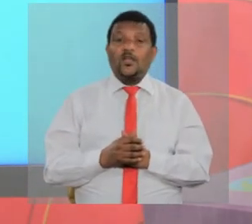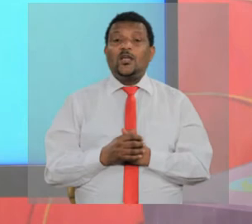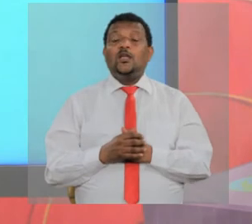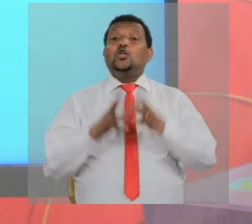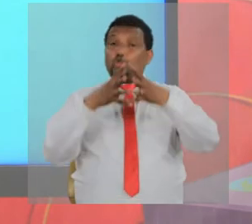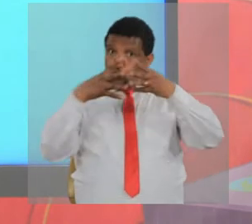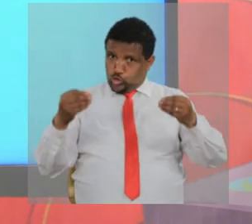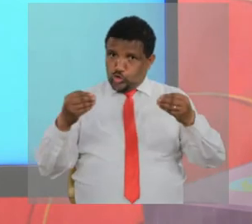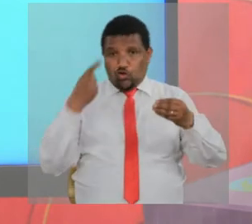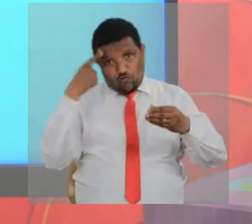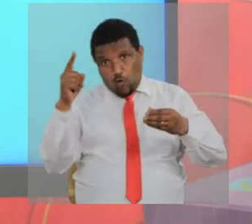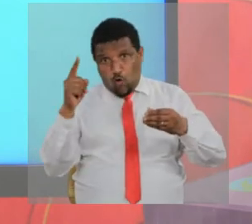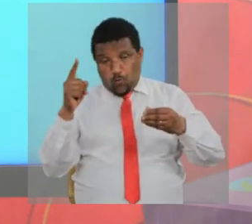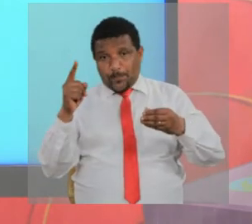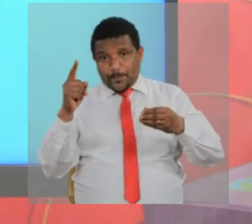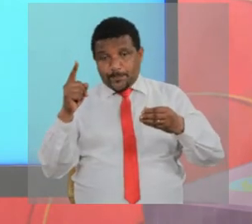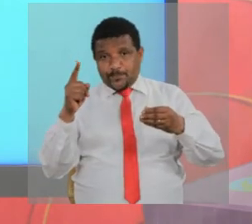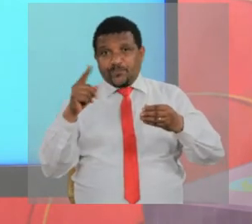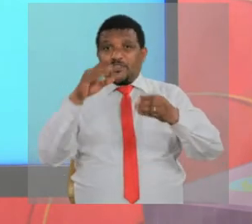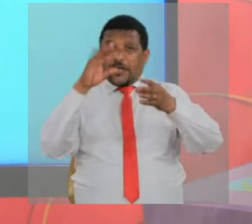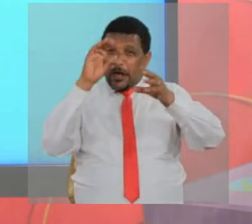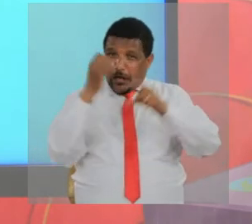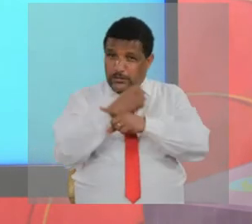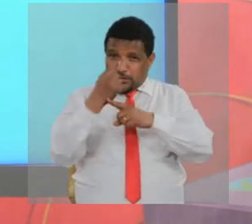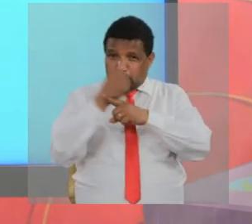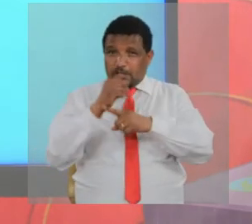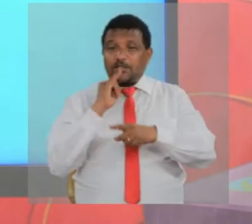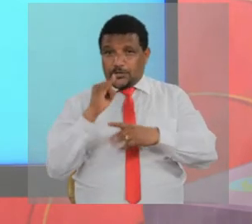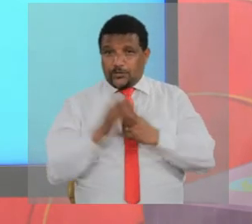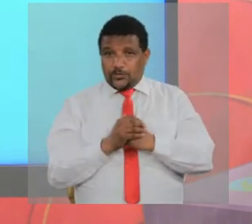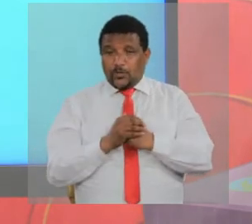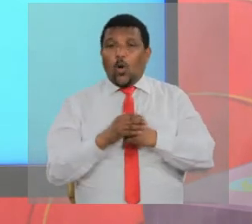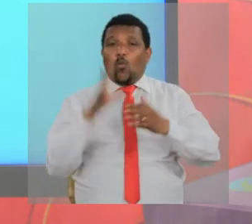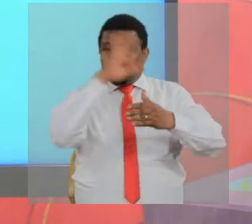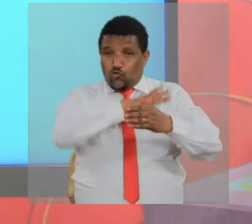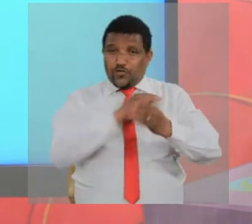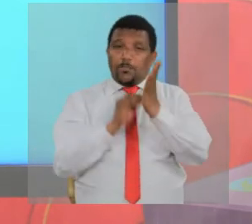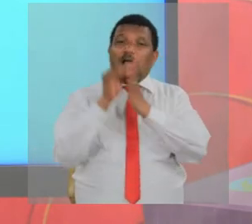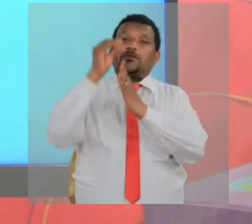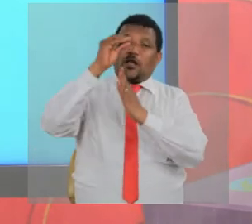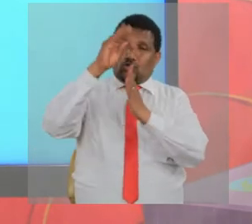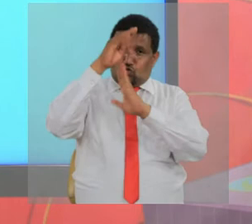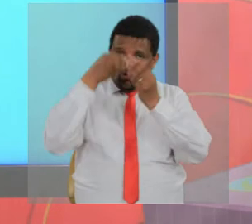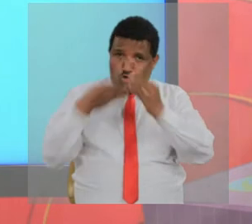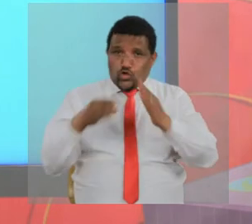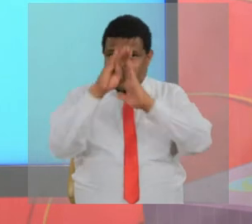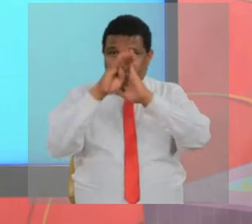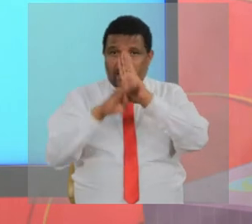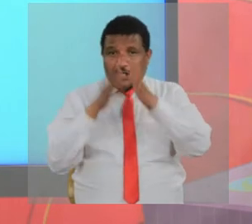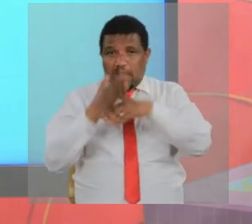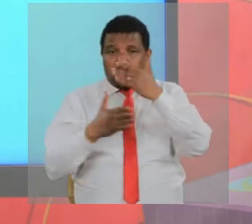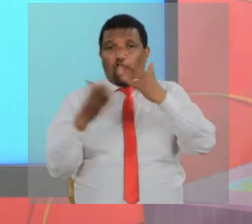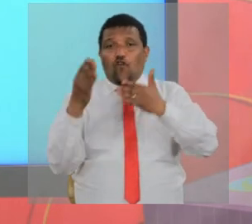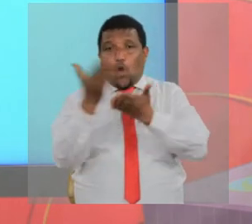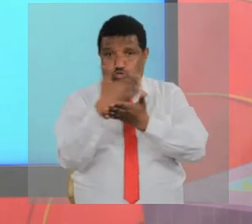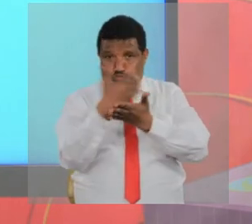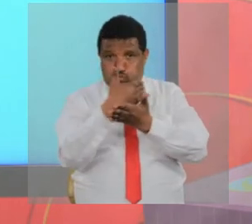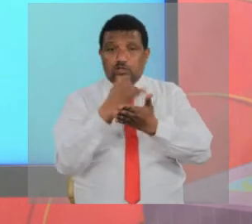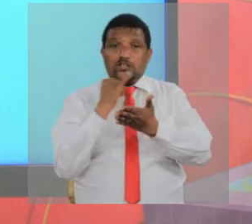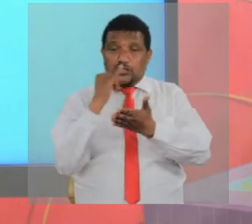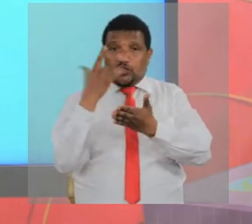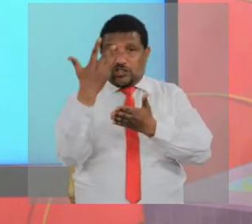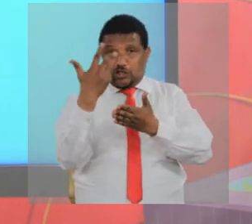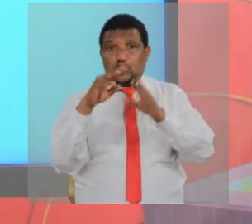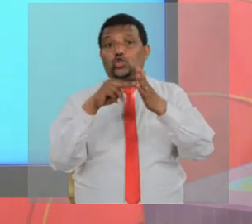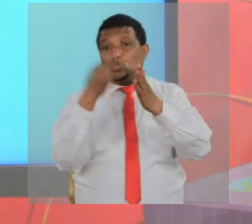the solution for the exercise is the profit maximizing or loss minimizing level of output is 3